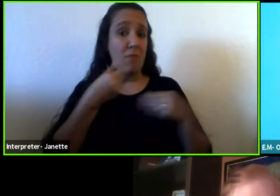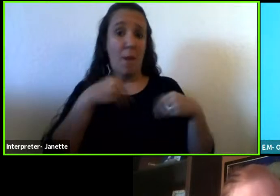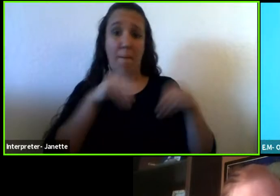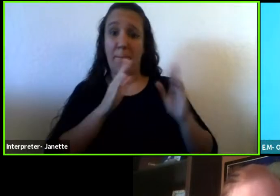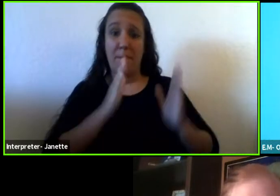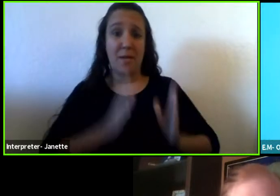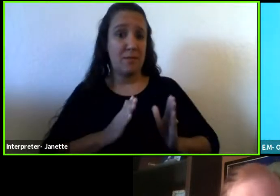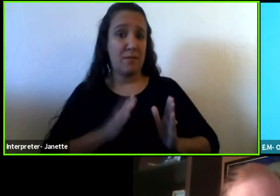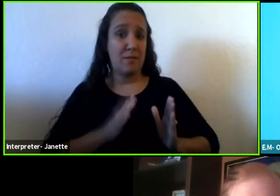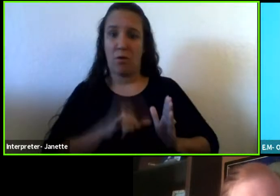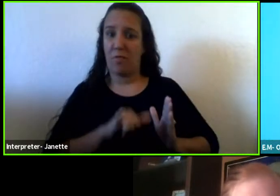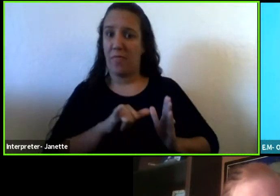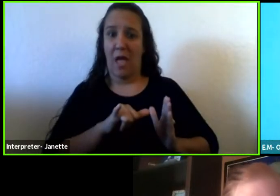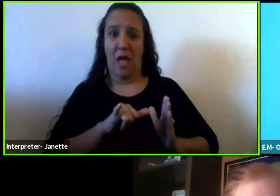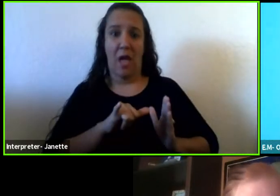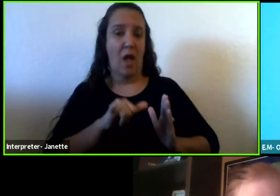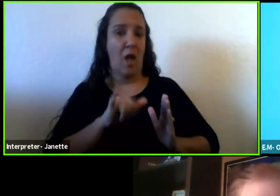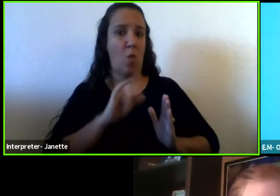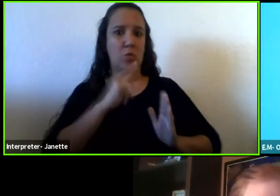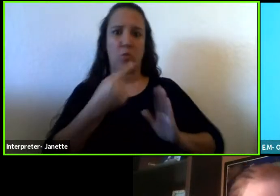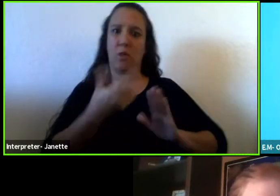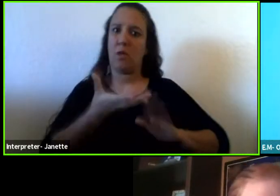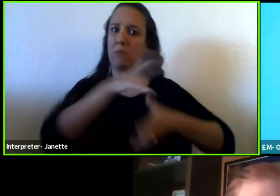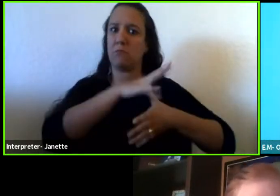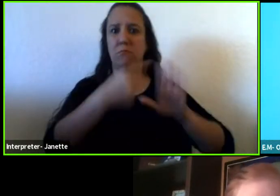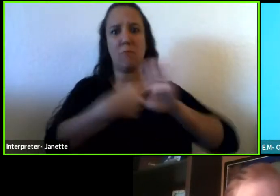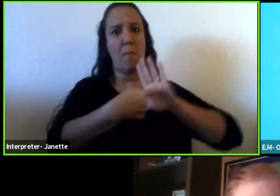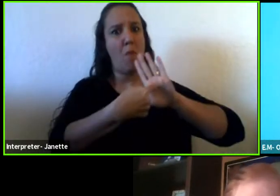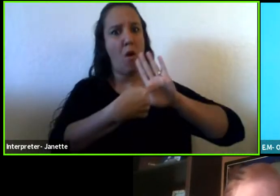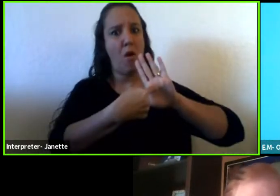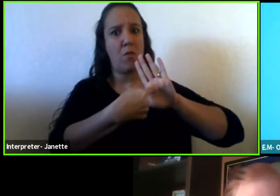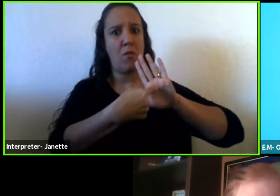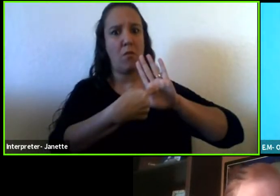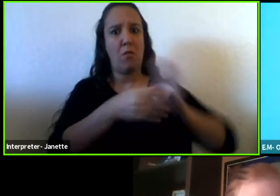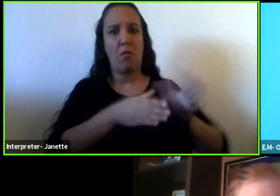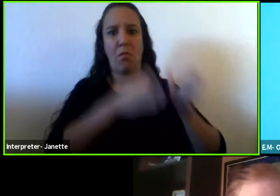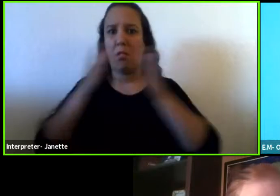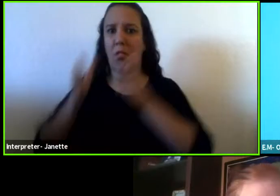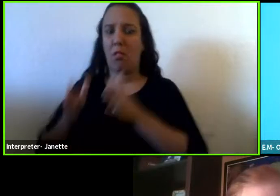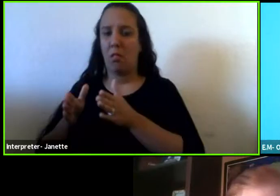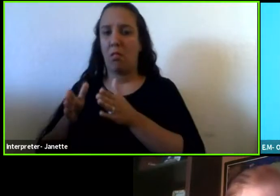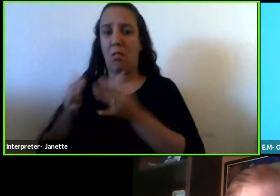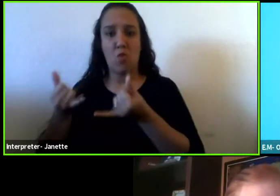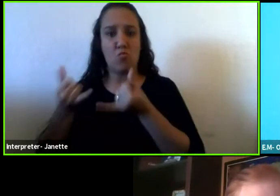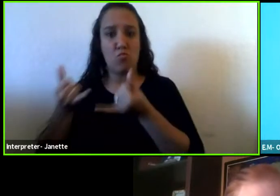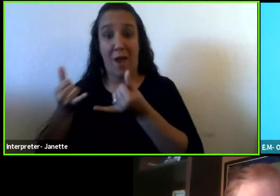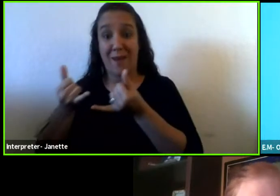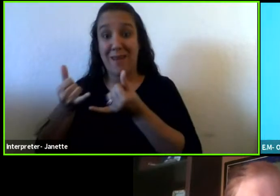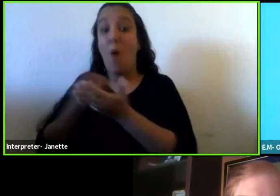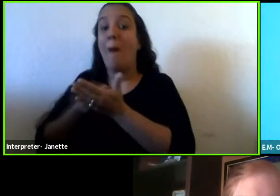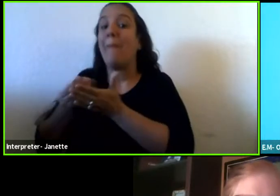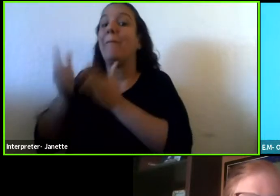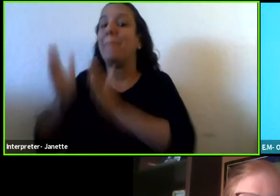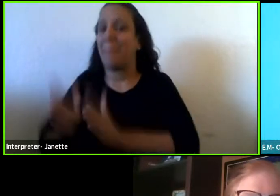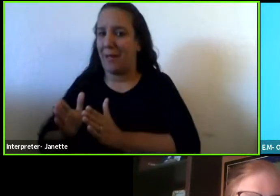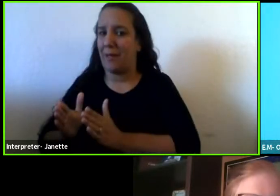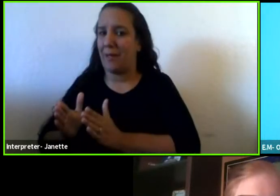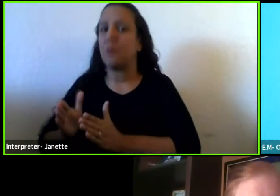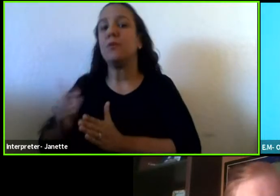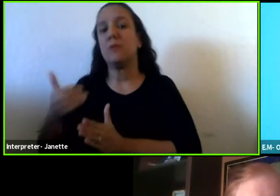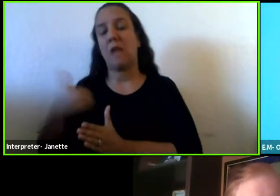model for the whole sales team. Well, now buyers are really in control of the sales cycle. the buying experience should have to